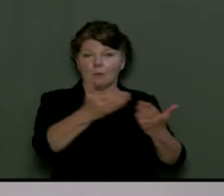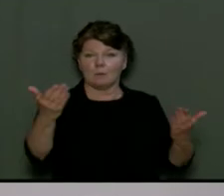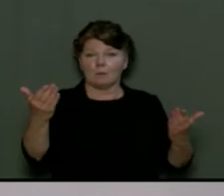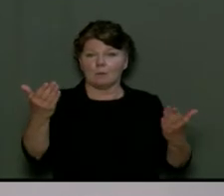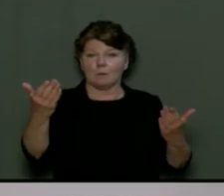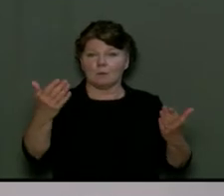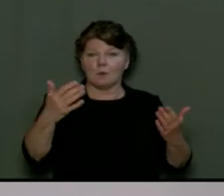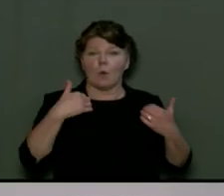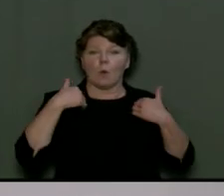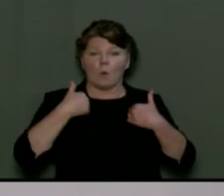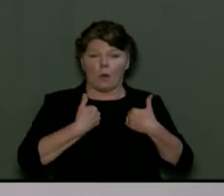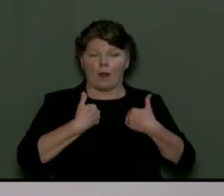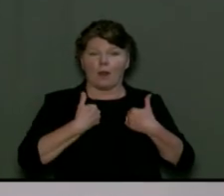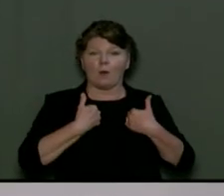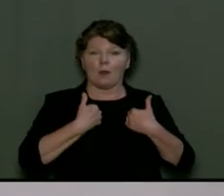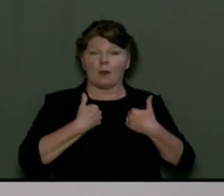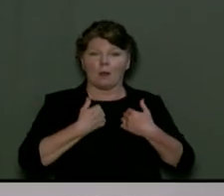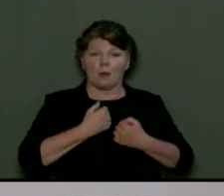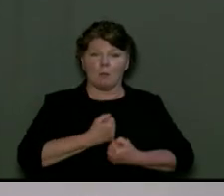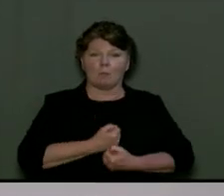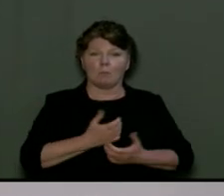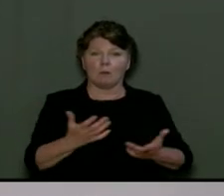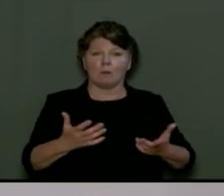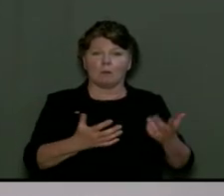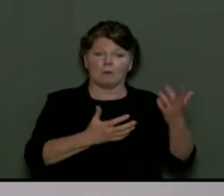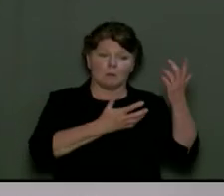and burdened, and I will give you rest.